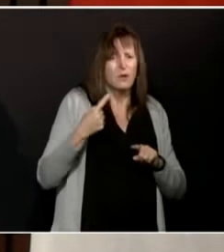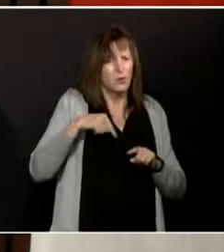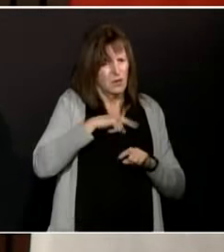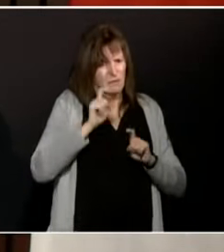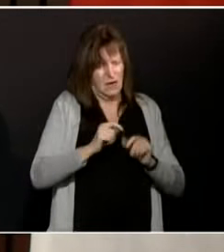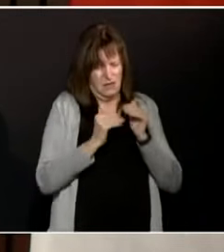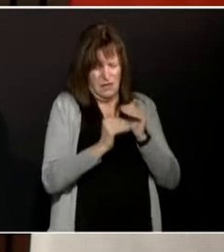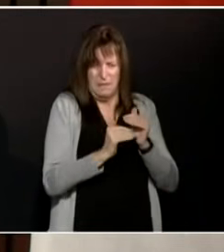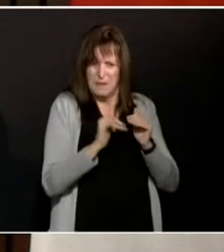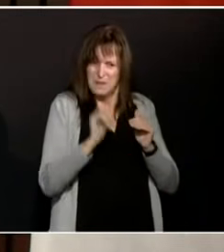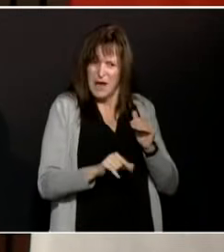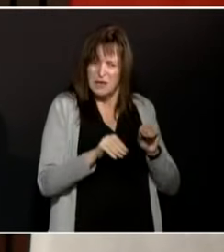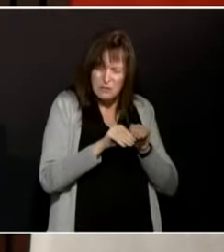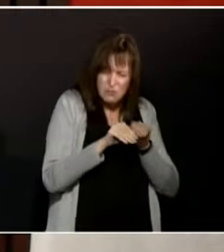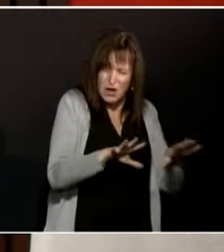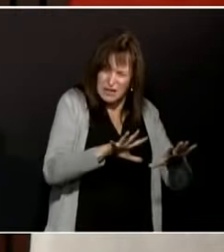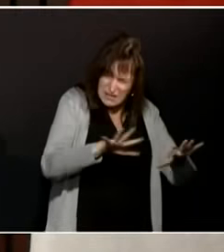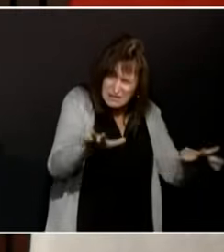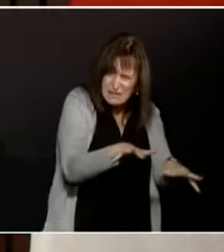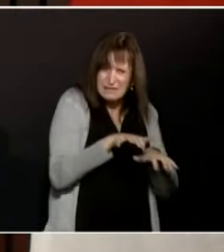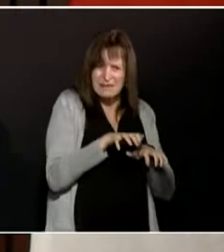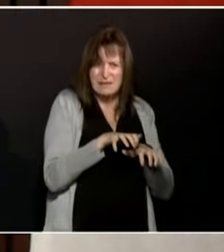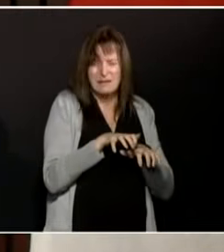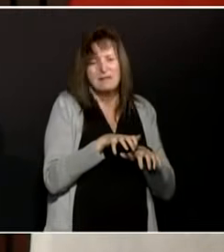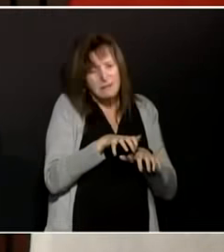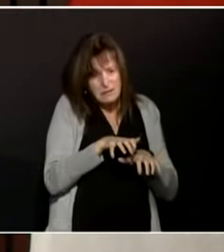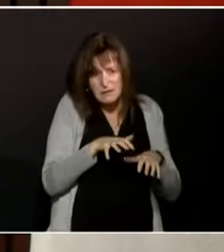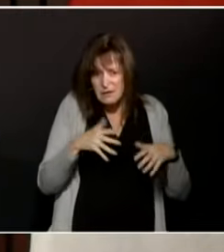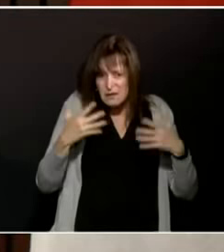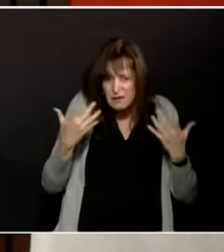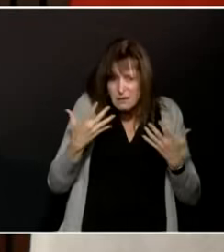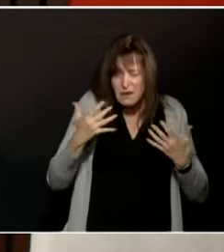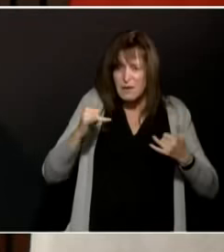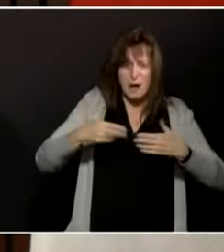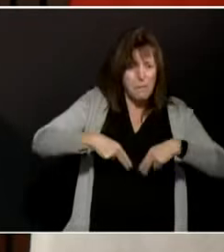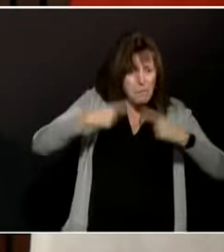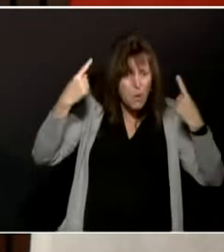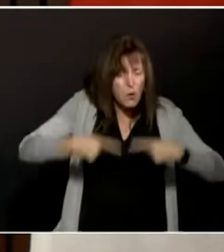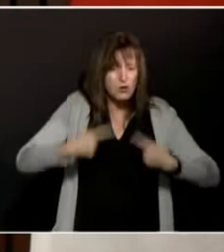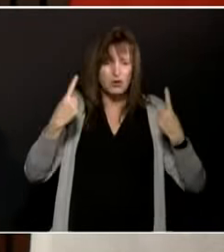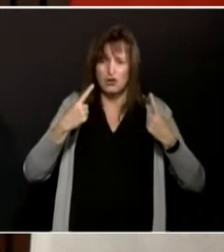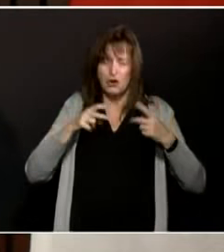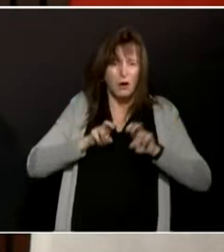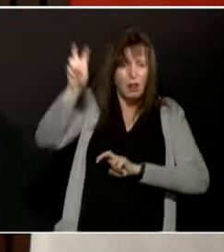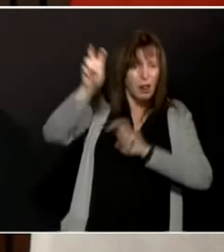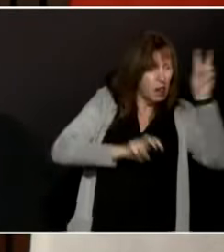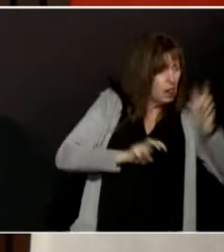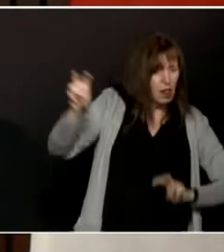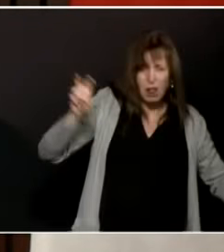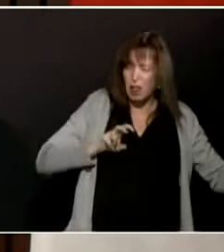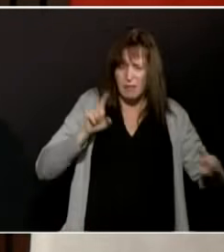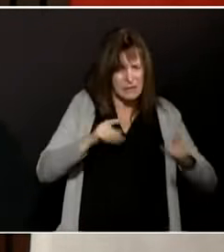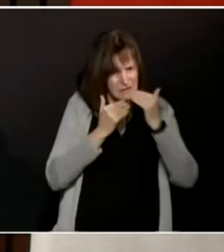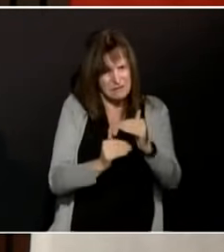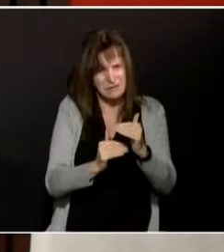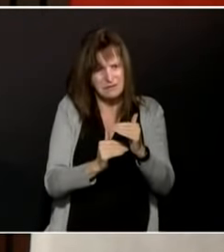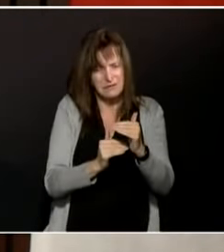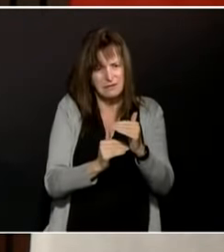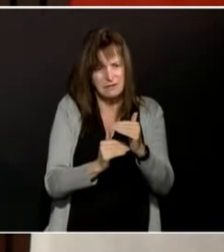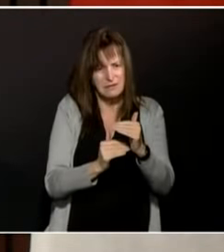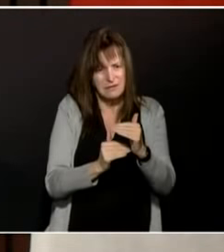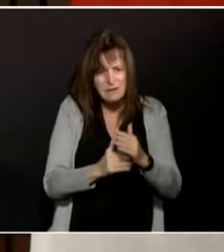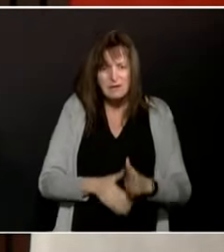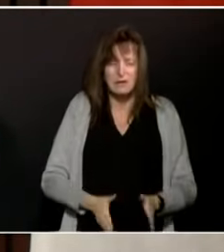communities. This means limits on borders and on movement. Our playbook as individuals is just as simple. I